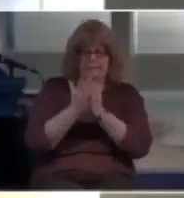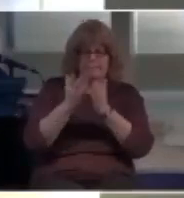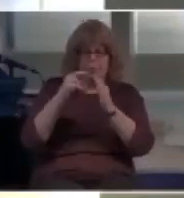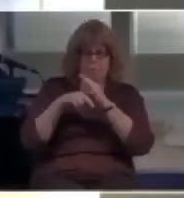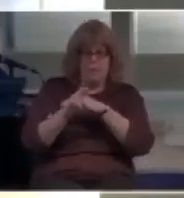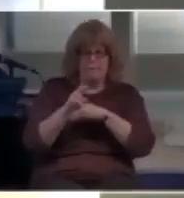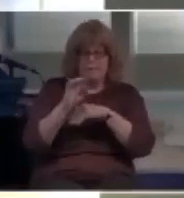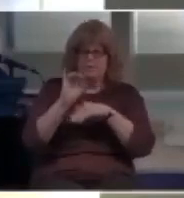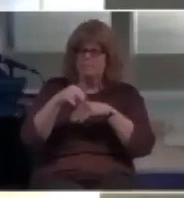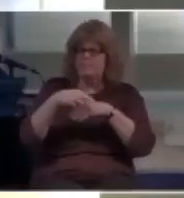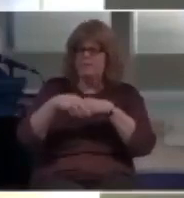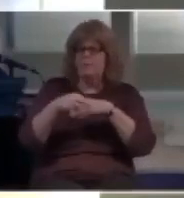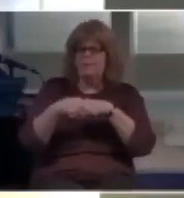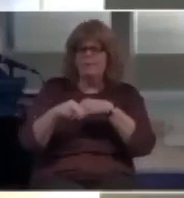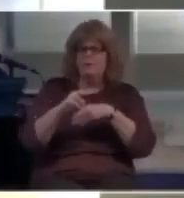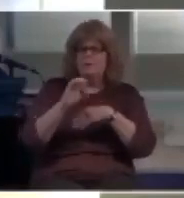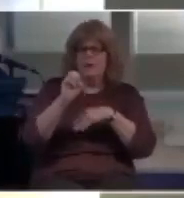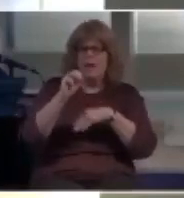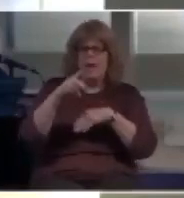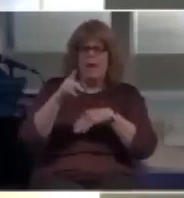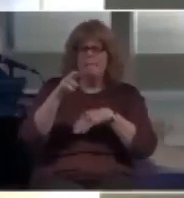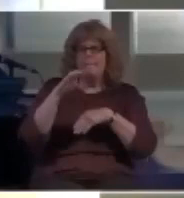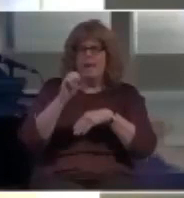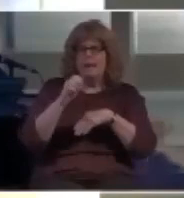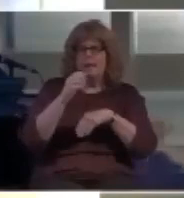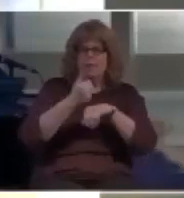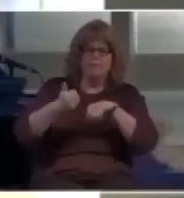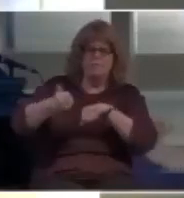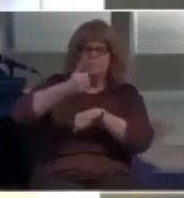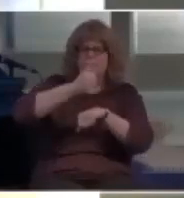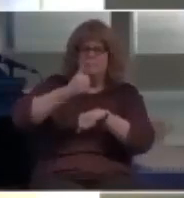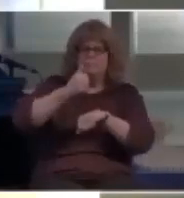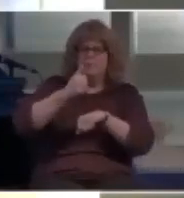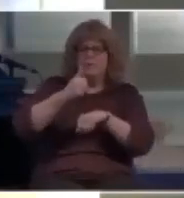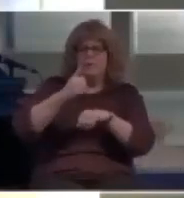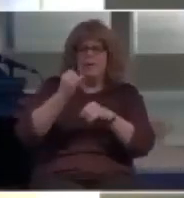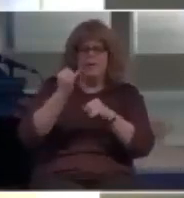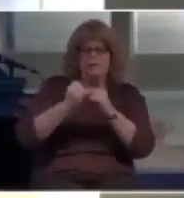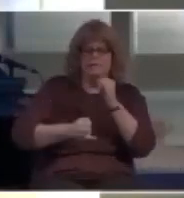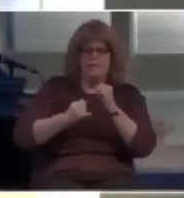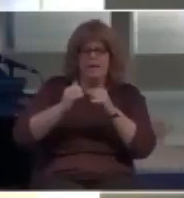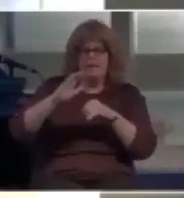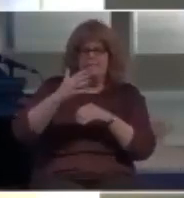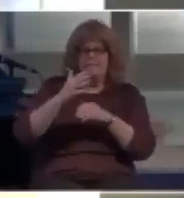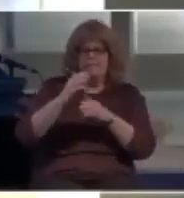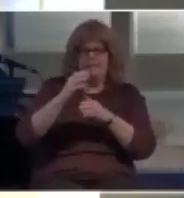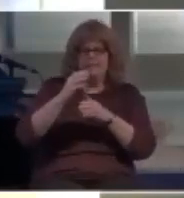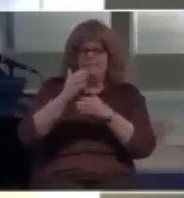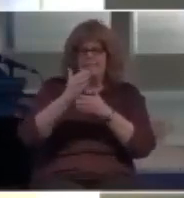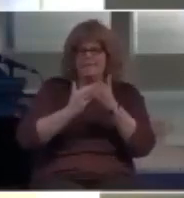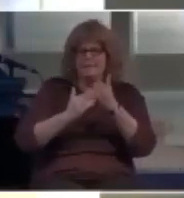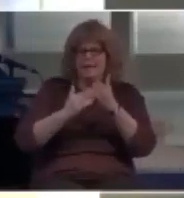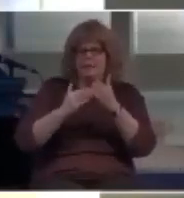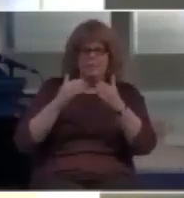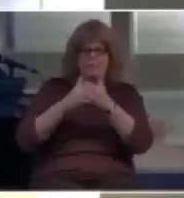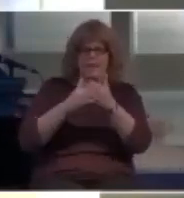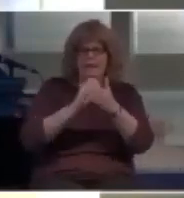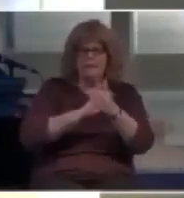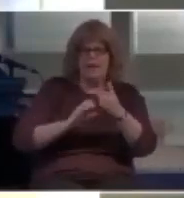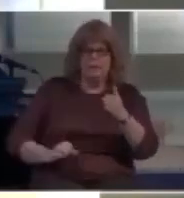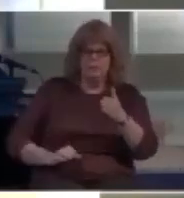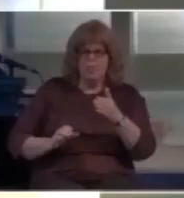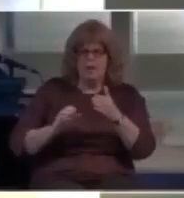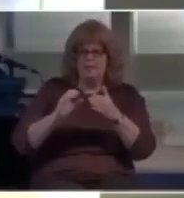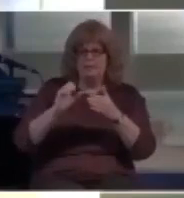a reference to the empire of imperialism in its final and fifth stage, the Antichrist stage." And